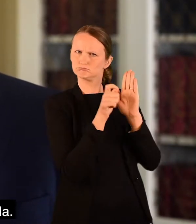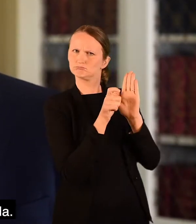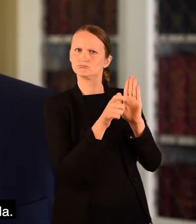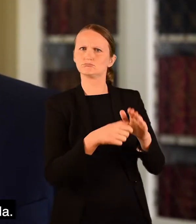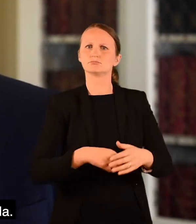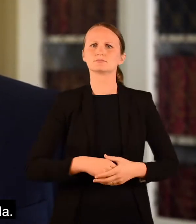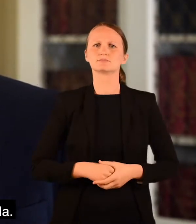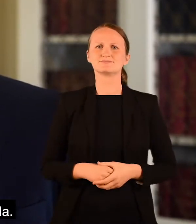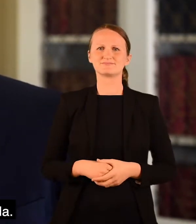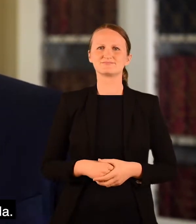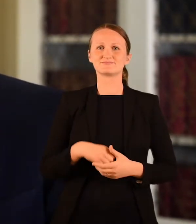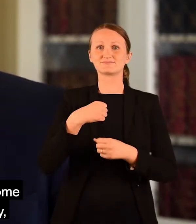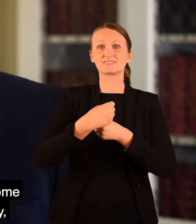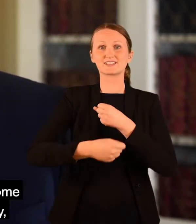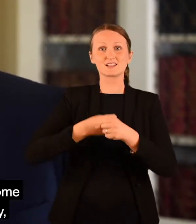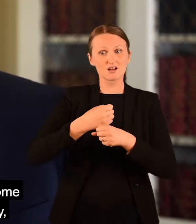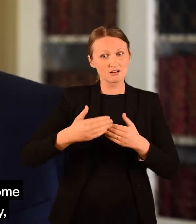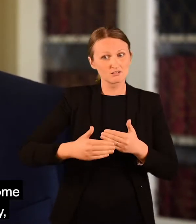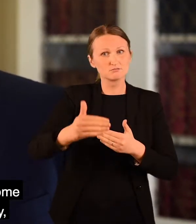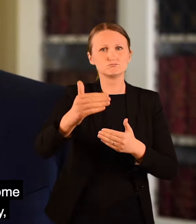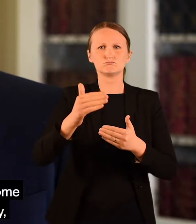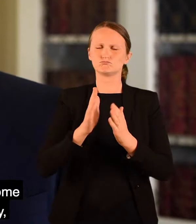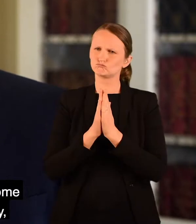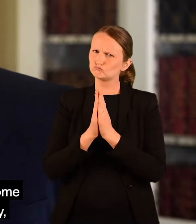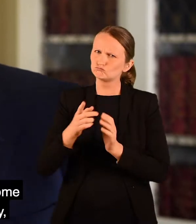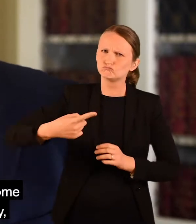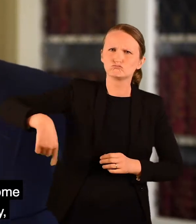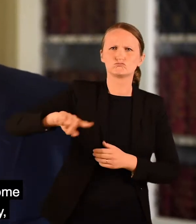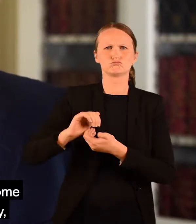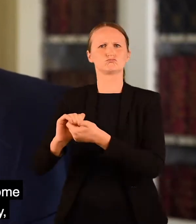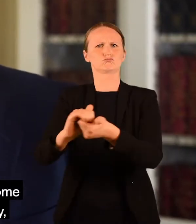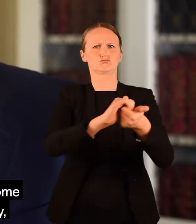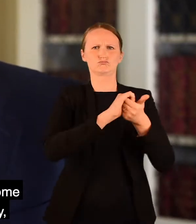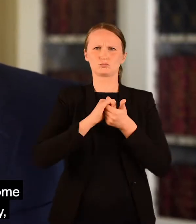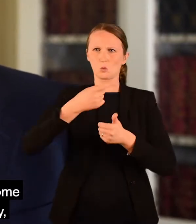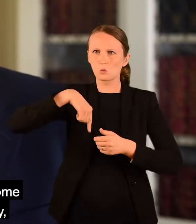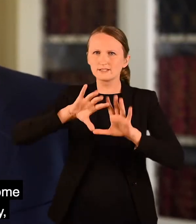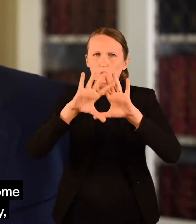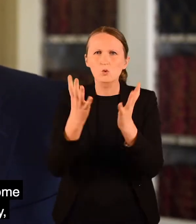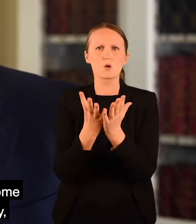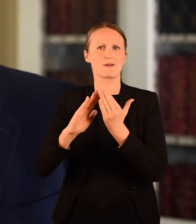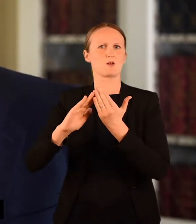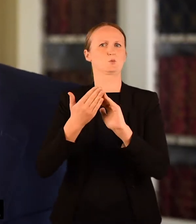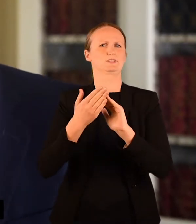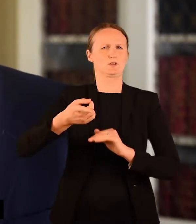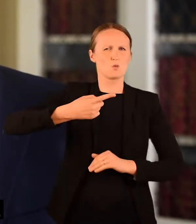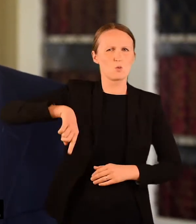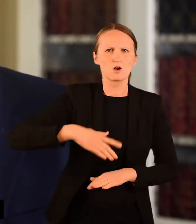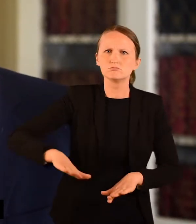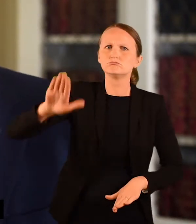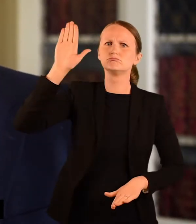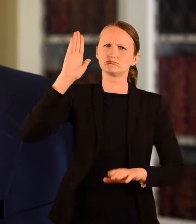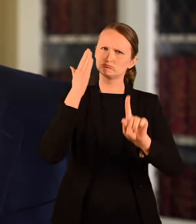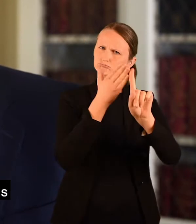on the international agenda. And in the year ahead, let's all come together as a global community, raise our hands